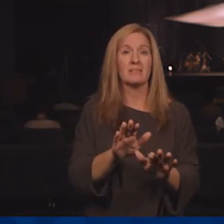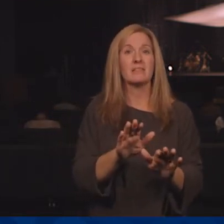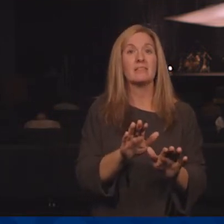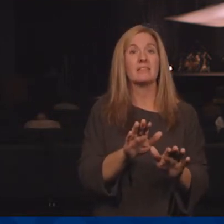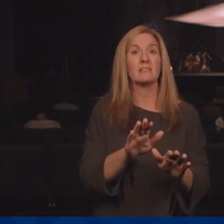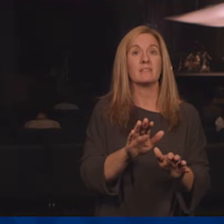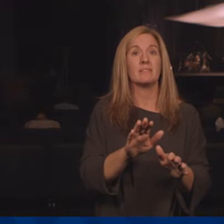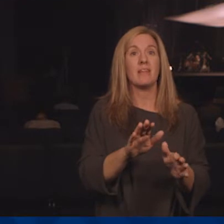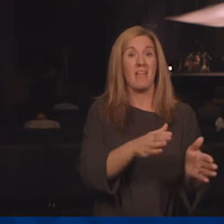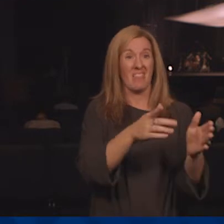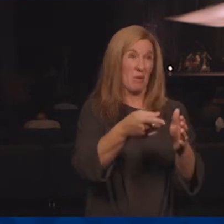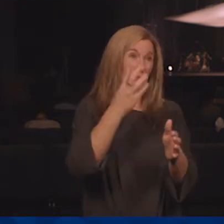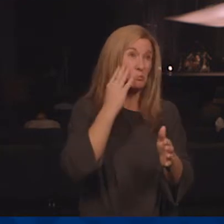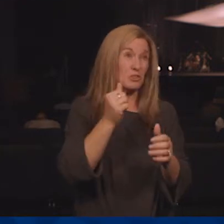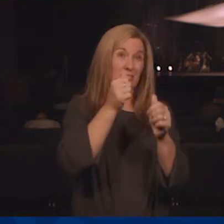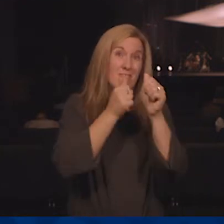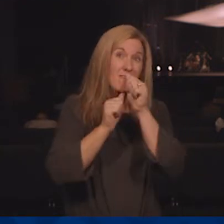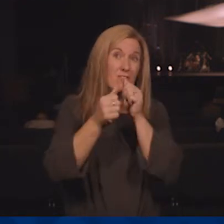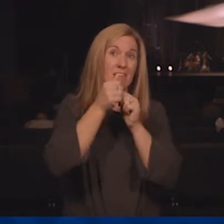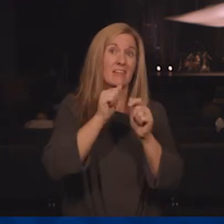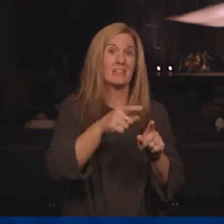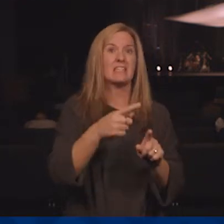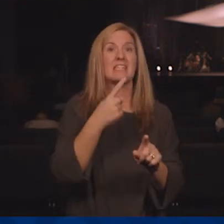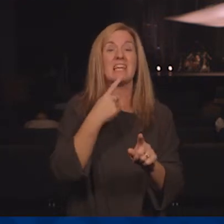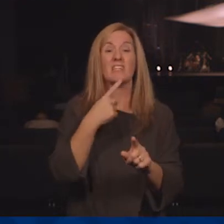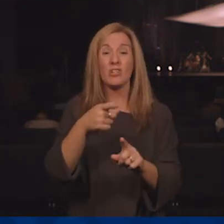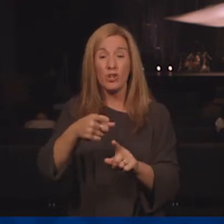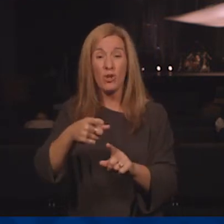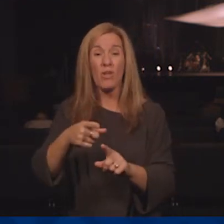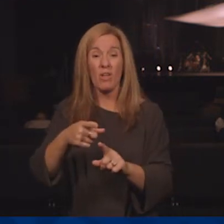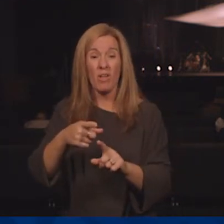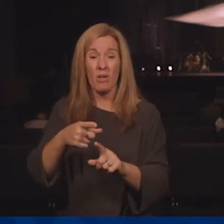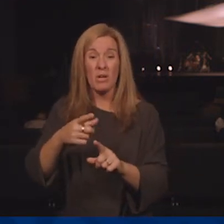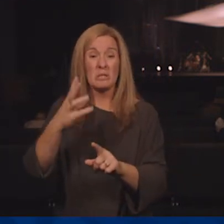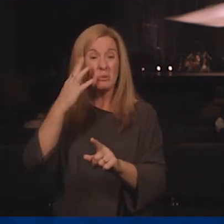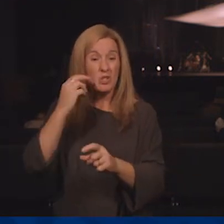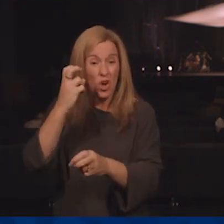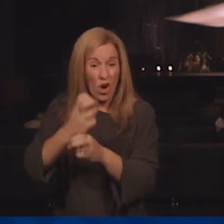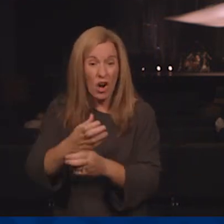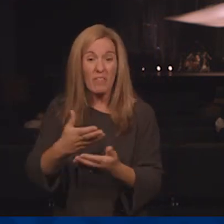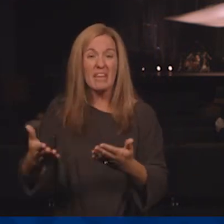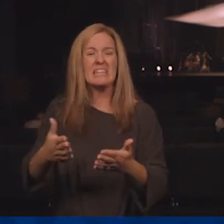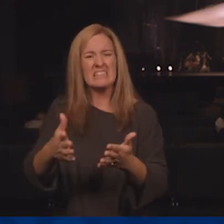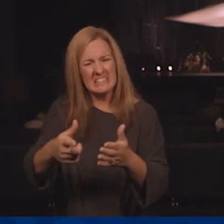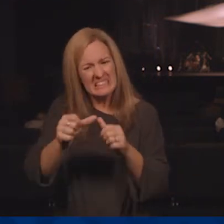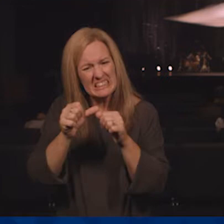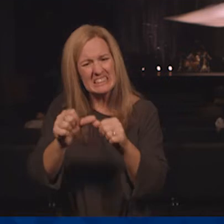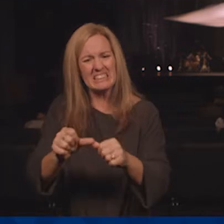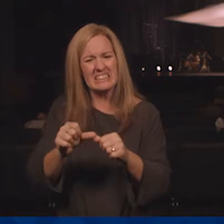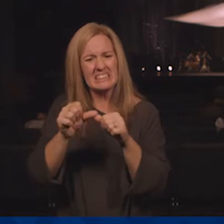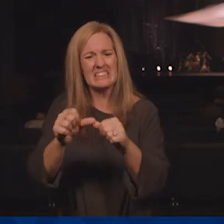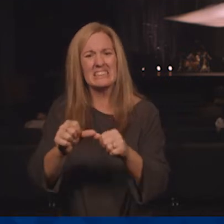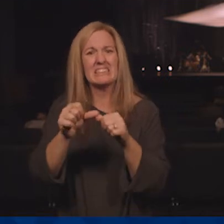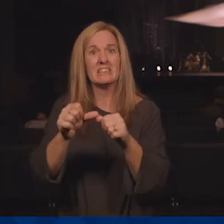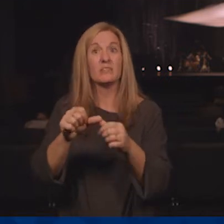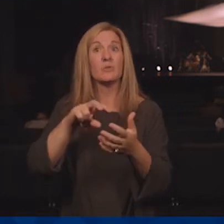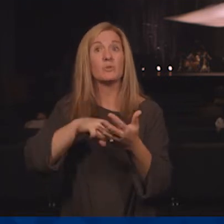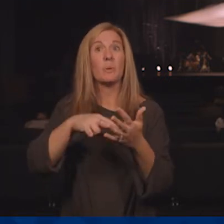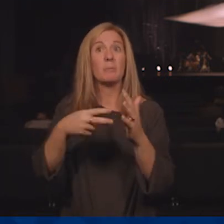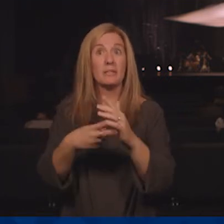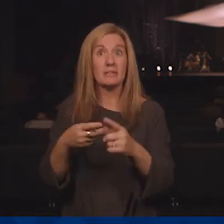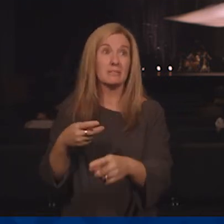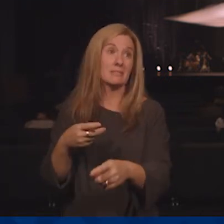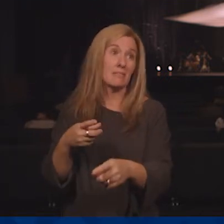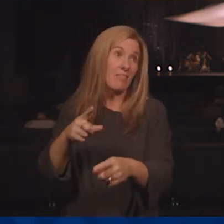to endure hardship, which means what? They were experiencing hardship. He calls them to trust that God